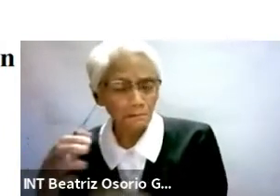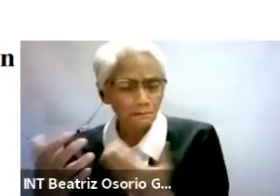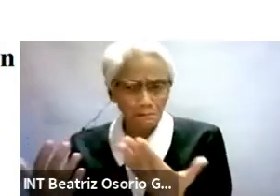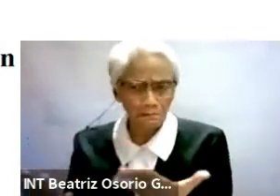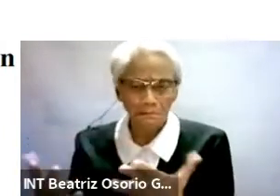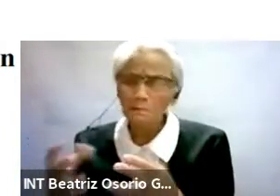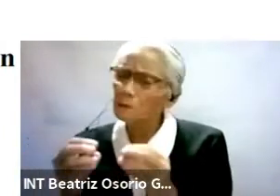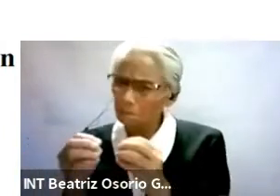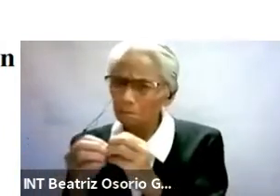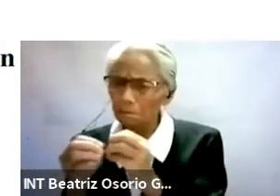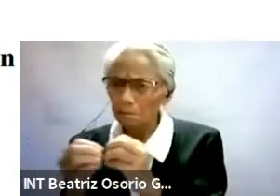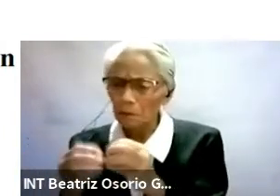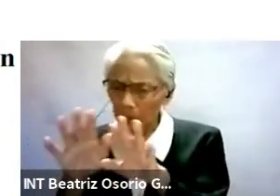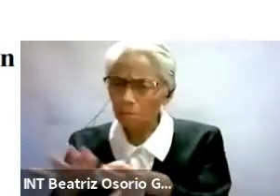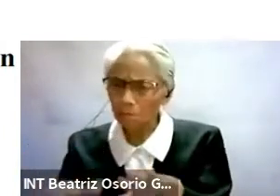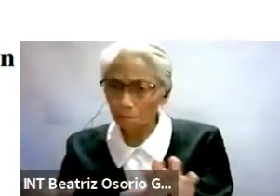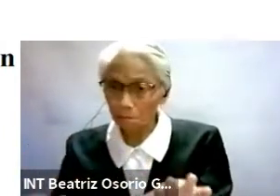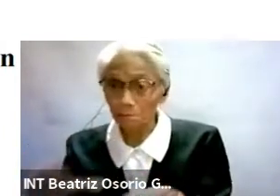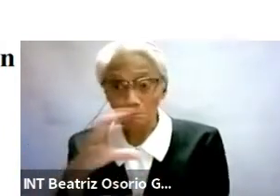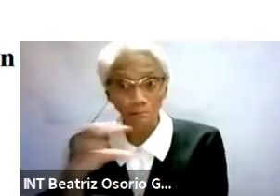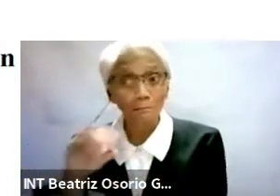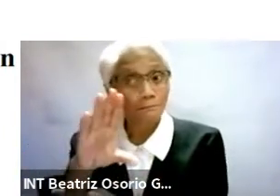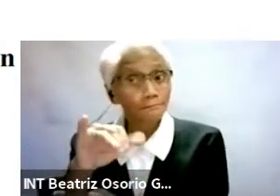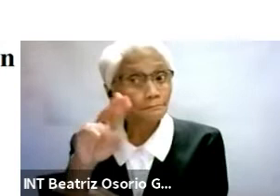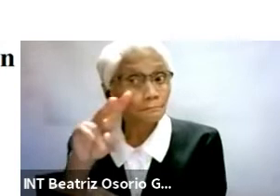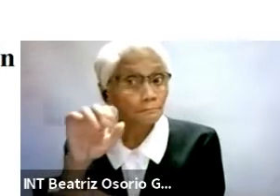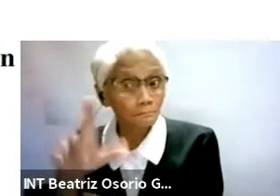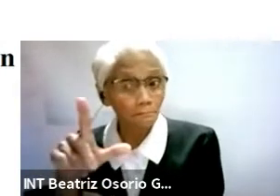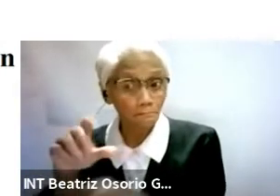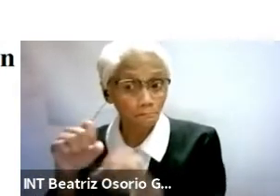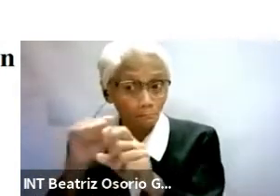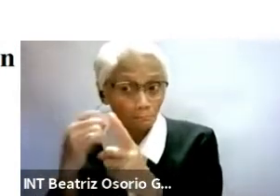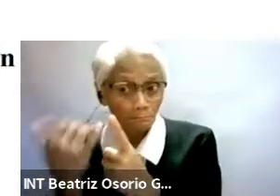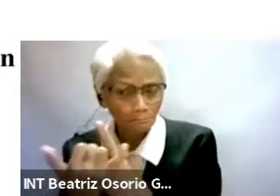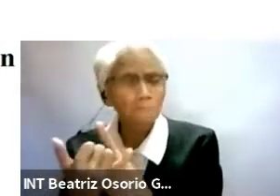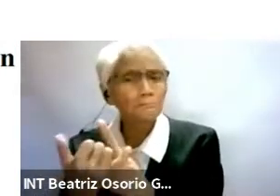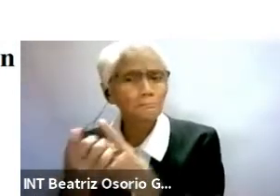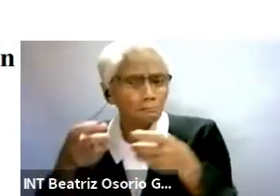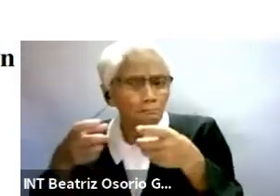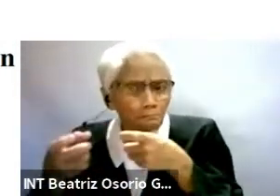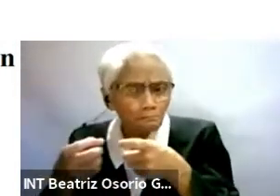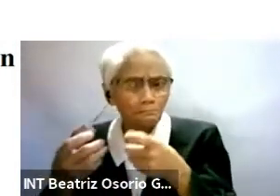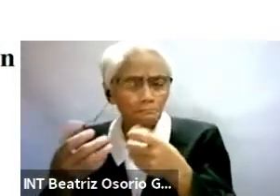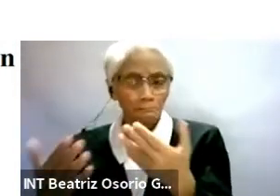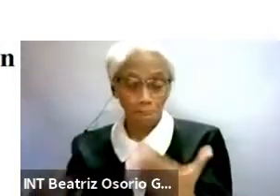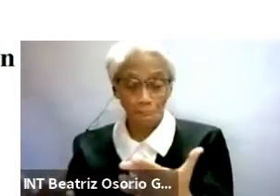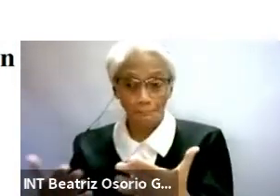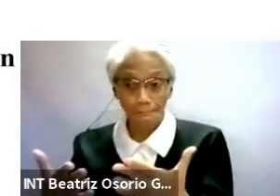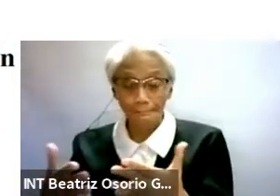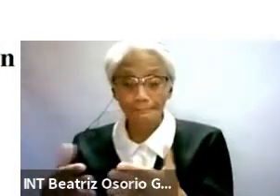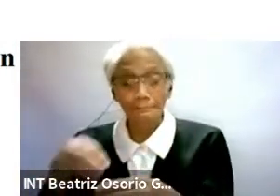importantly, children and civil society organizations that operate in the trenches of children's